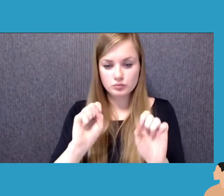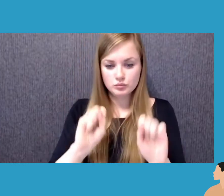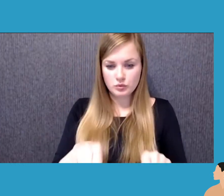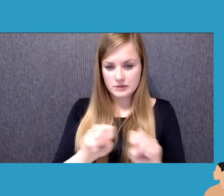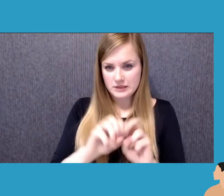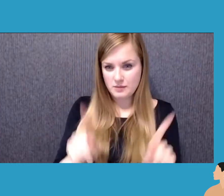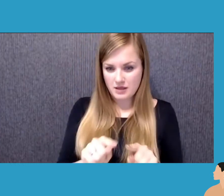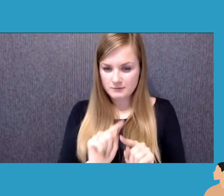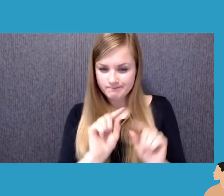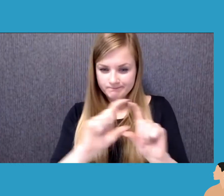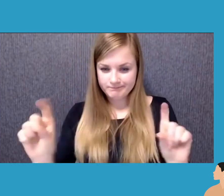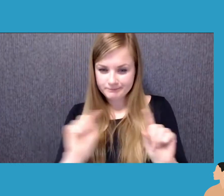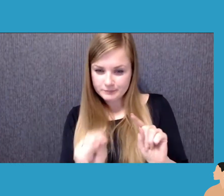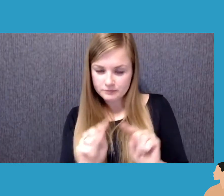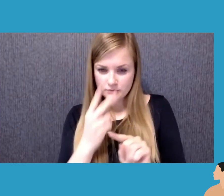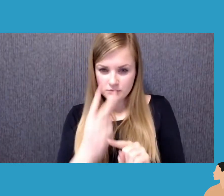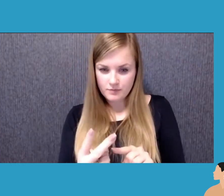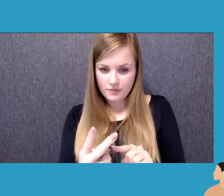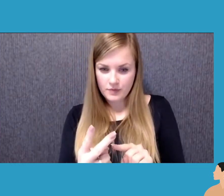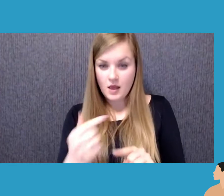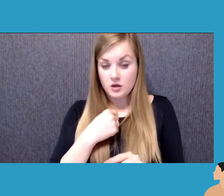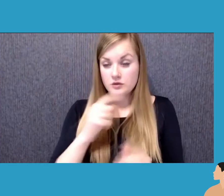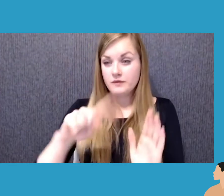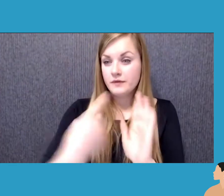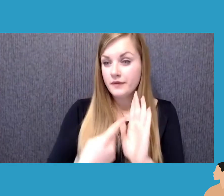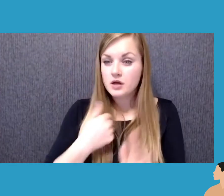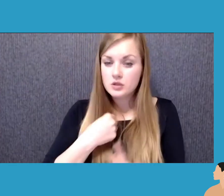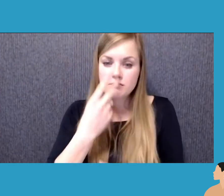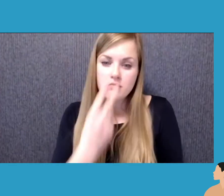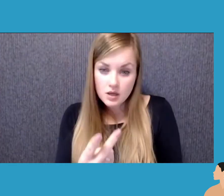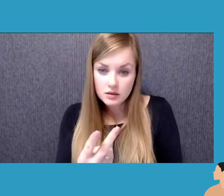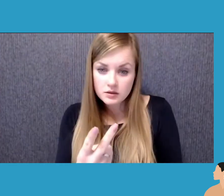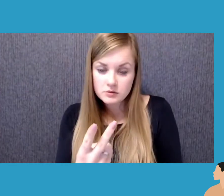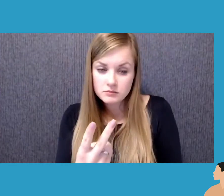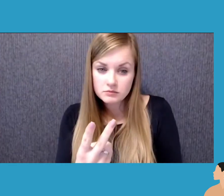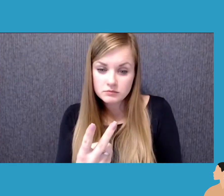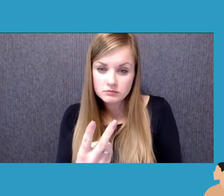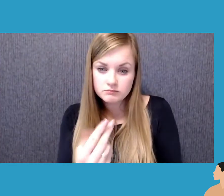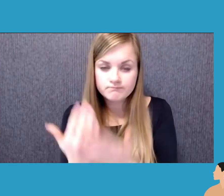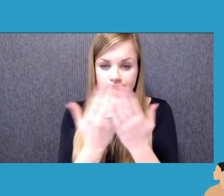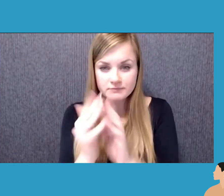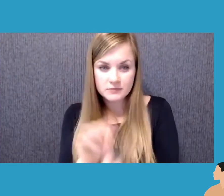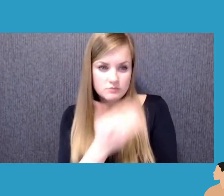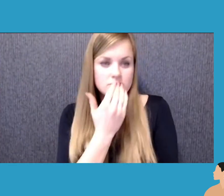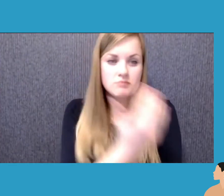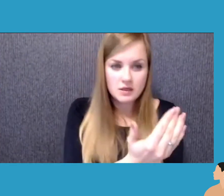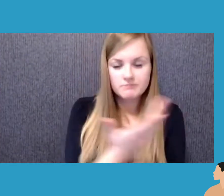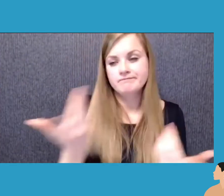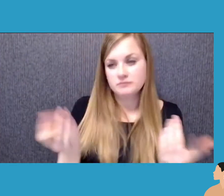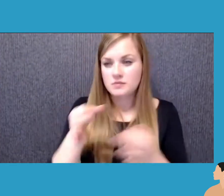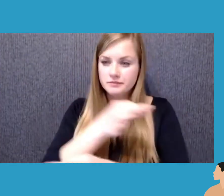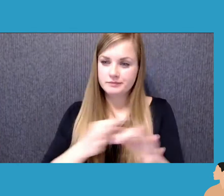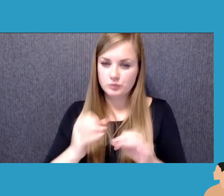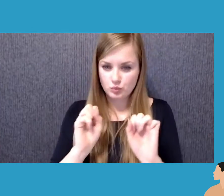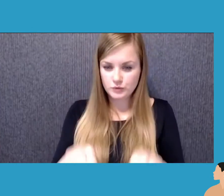or questions, you're welcome to write them in the question and answer or chat area. I will see the